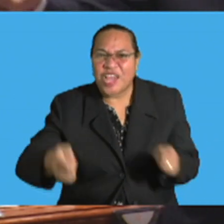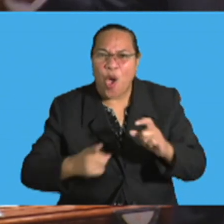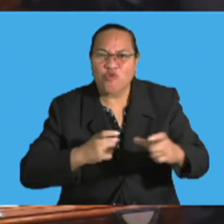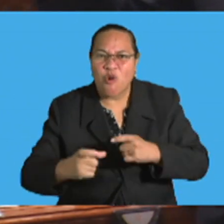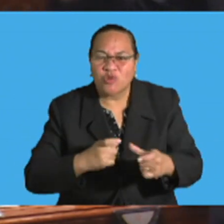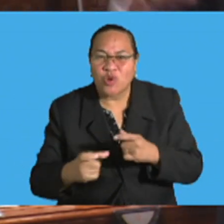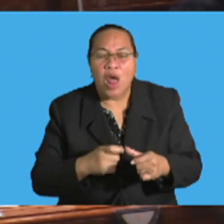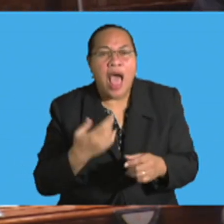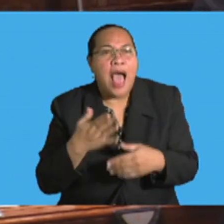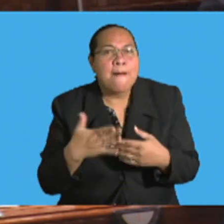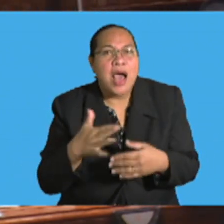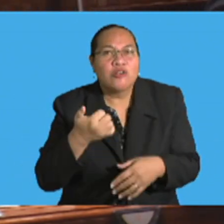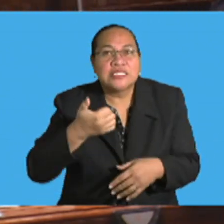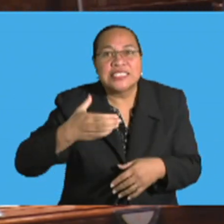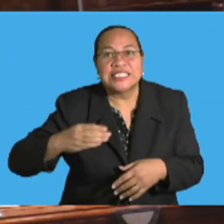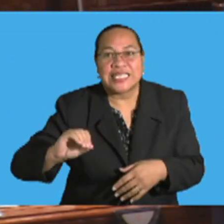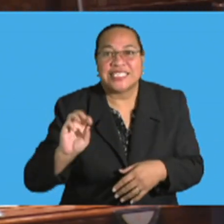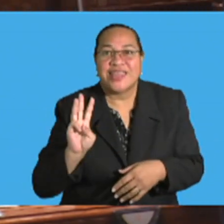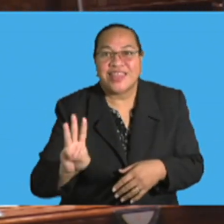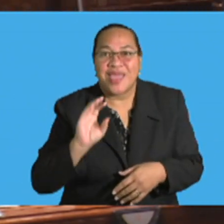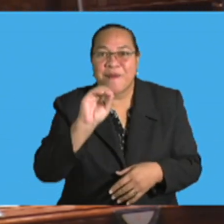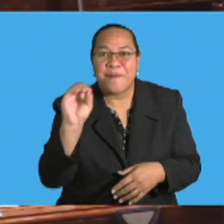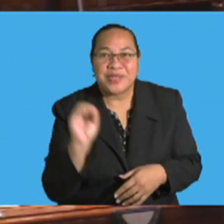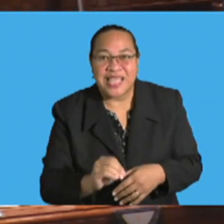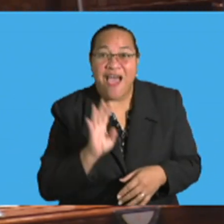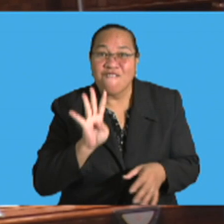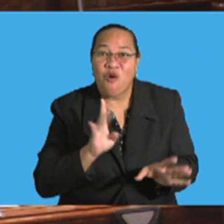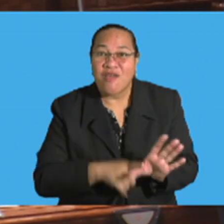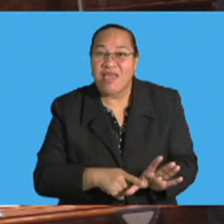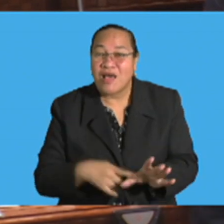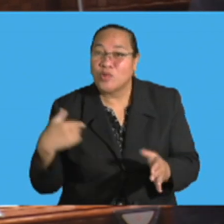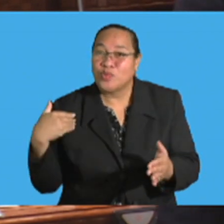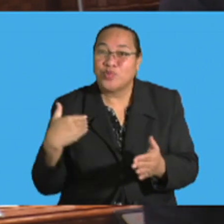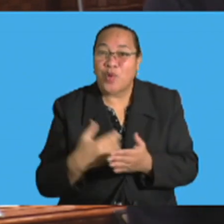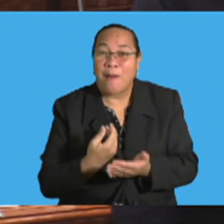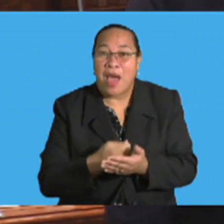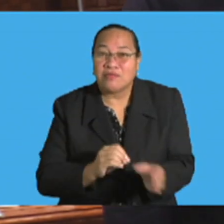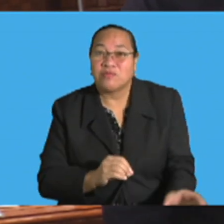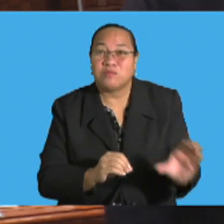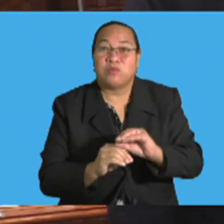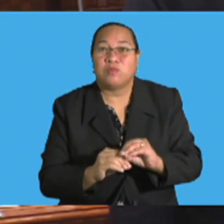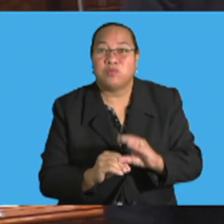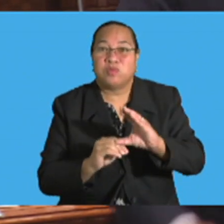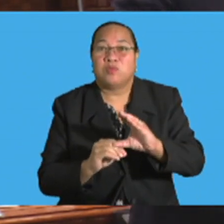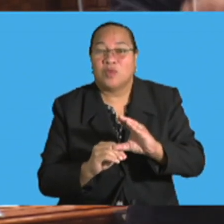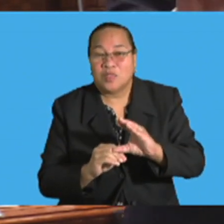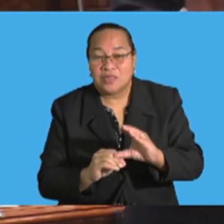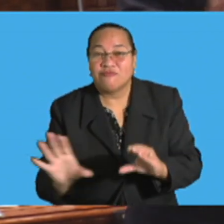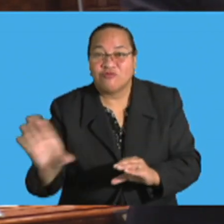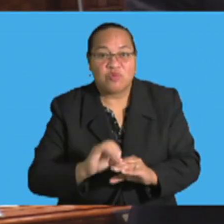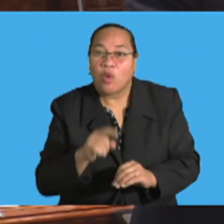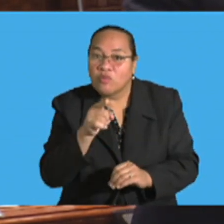are about 63% in the past 4 years, Mr. Speaker, sir. Mr. Speaker, sir, and again, they have